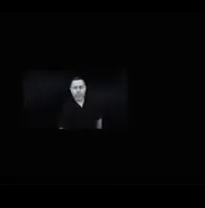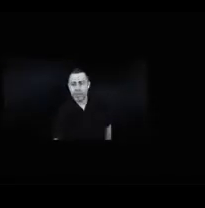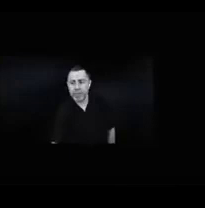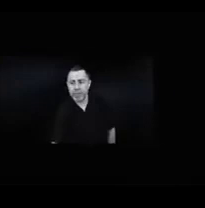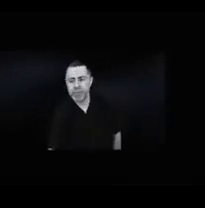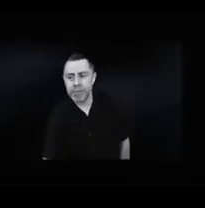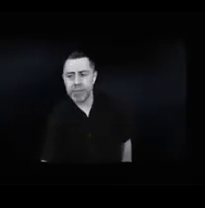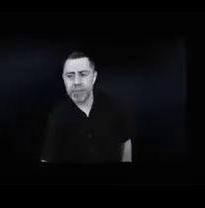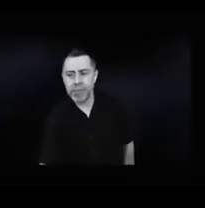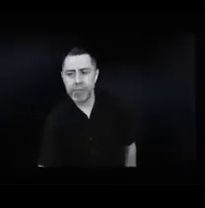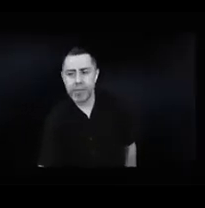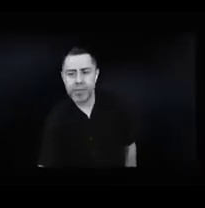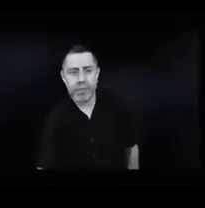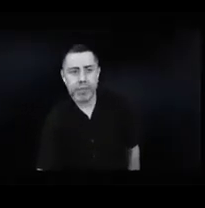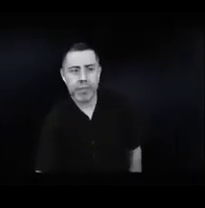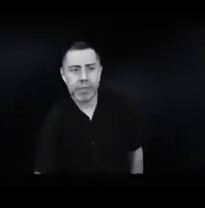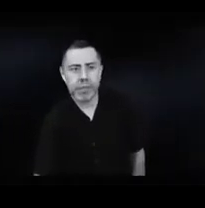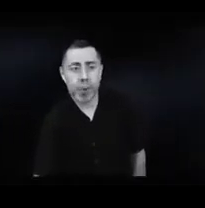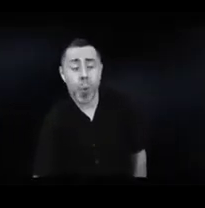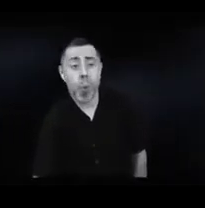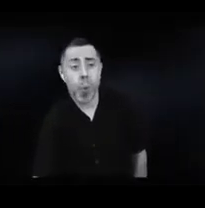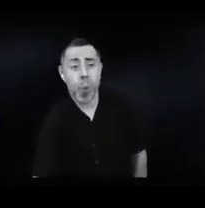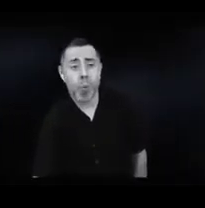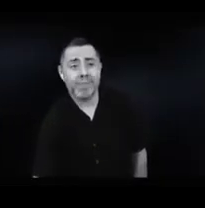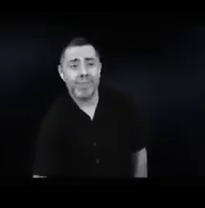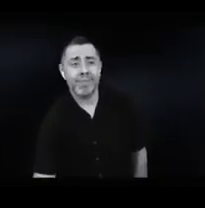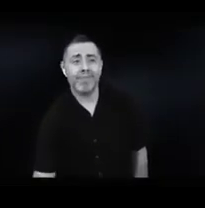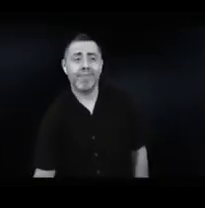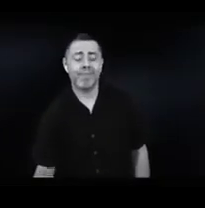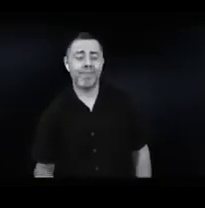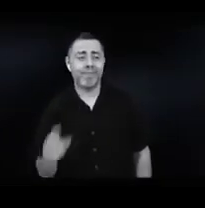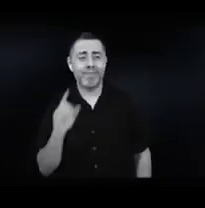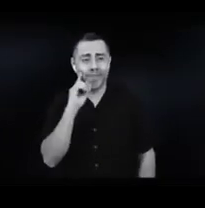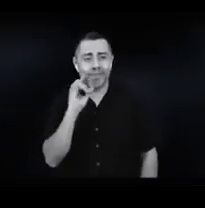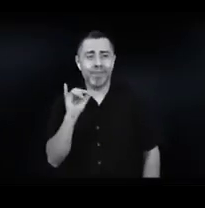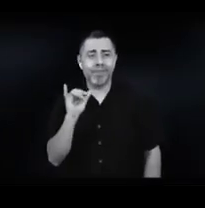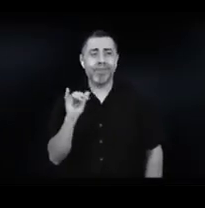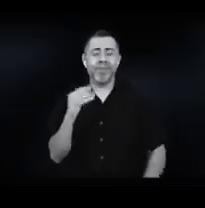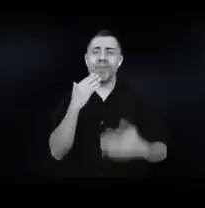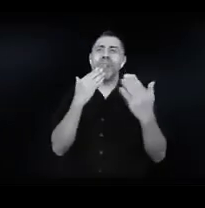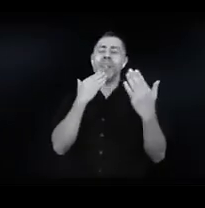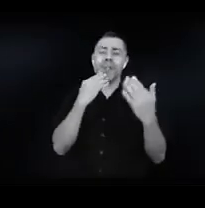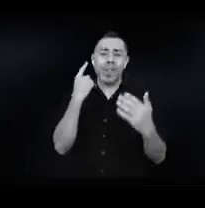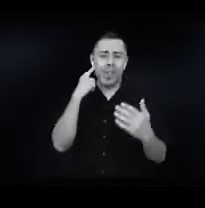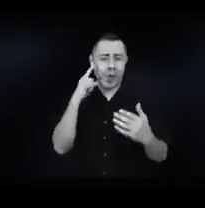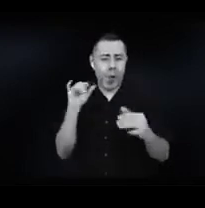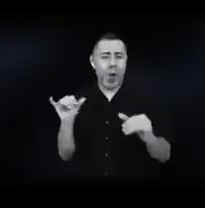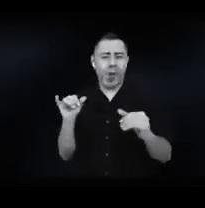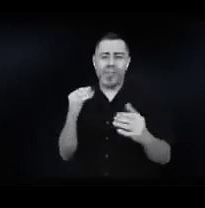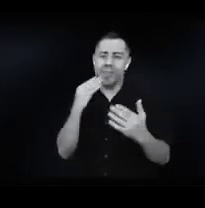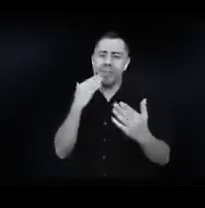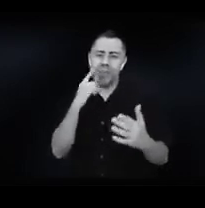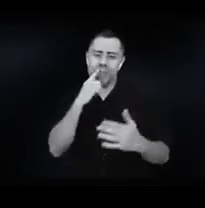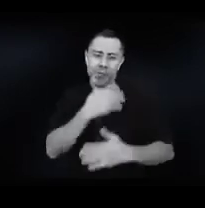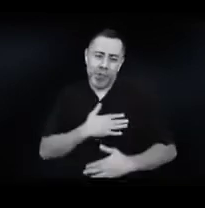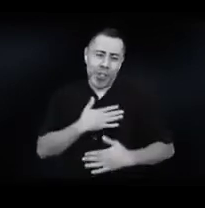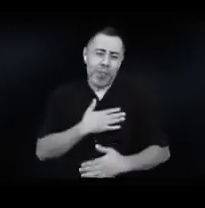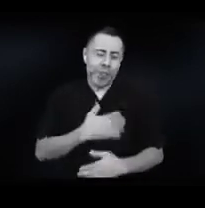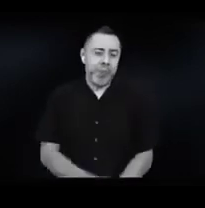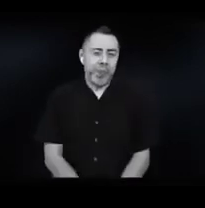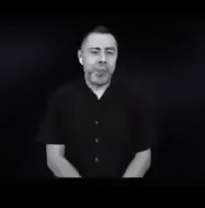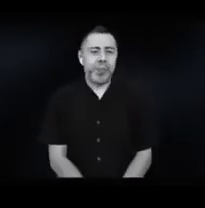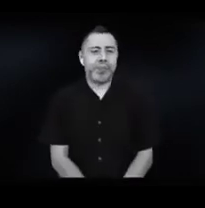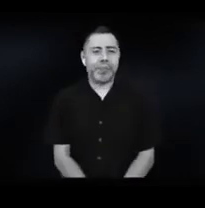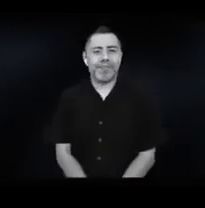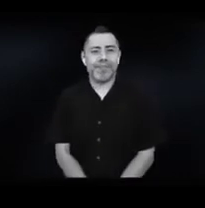Oh, oh, Hey, thank you, Wennon. Appreciate it.